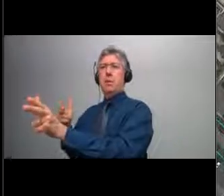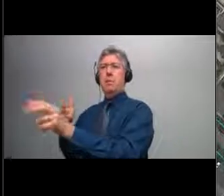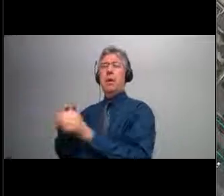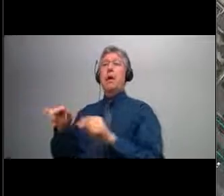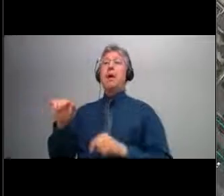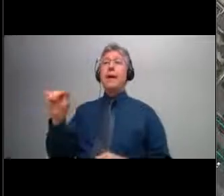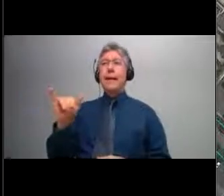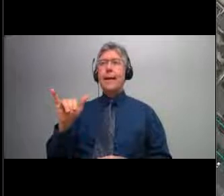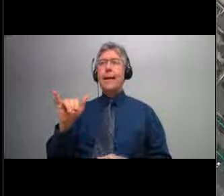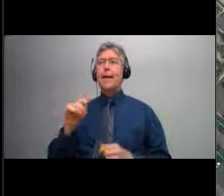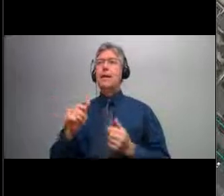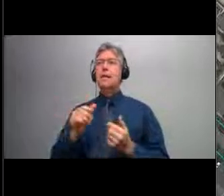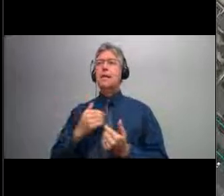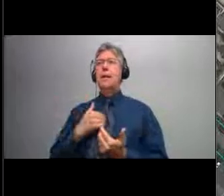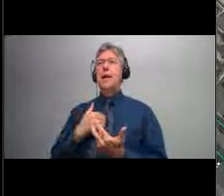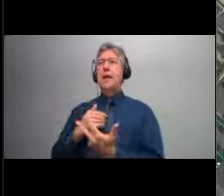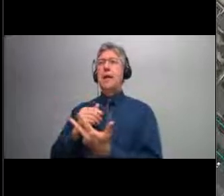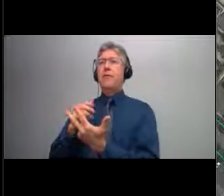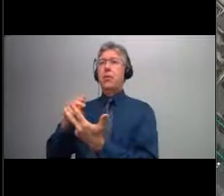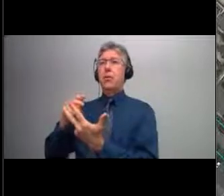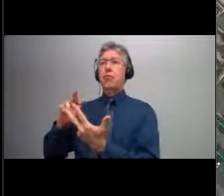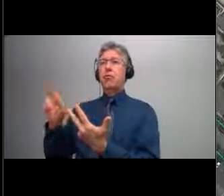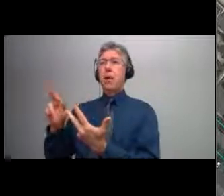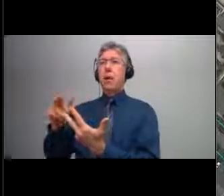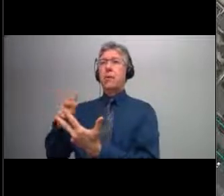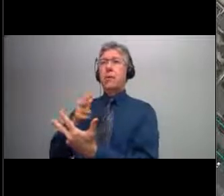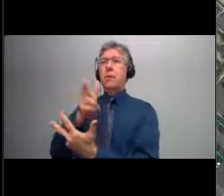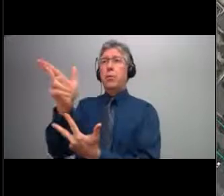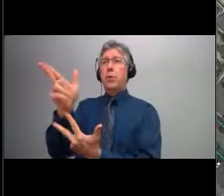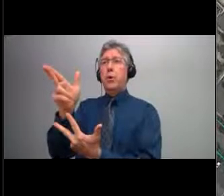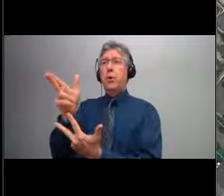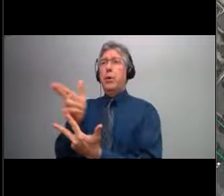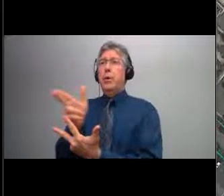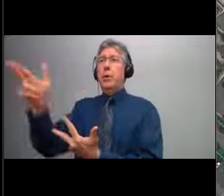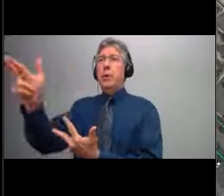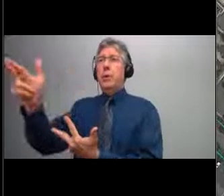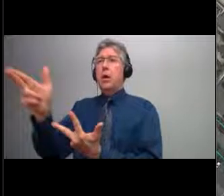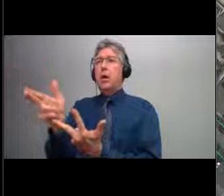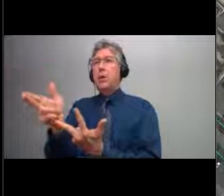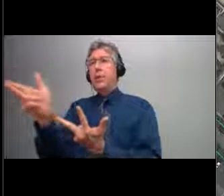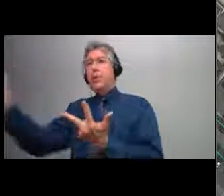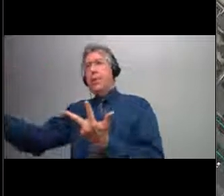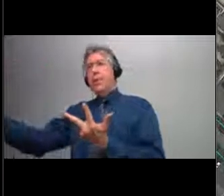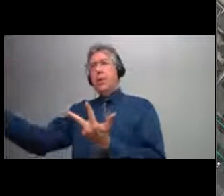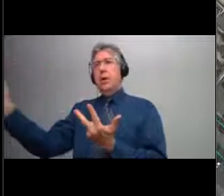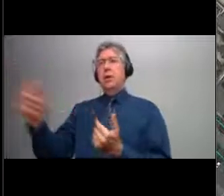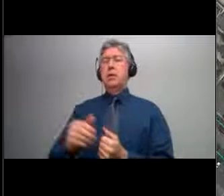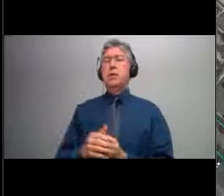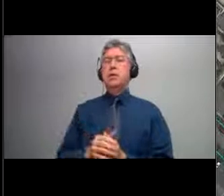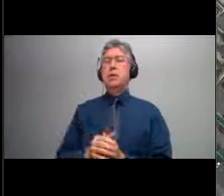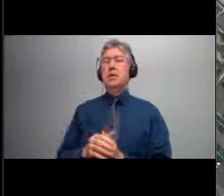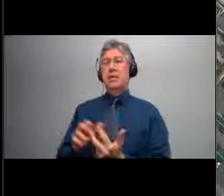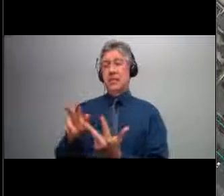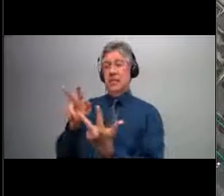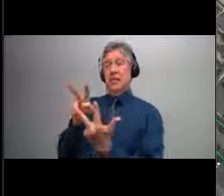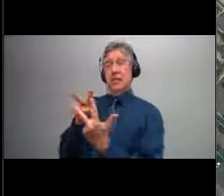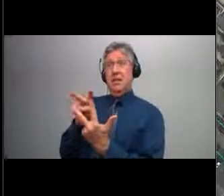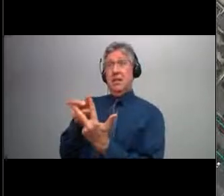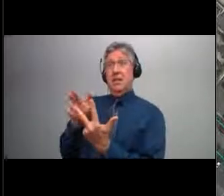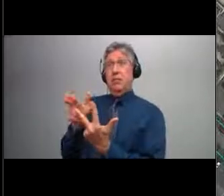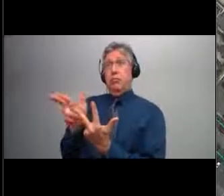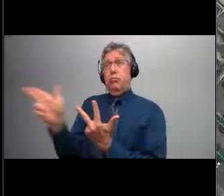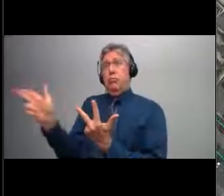to choose from 3 right turn lanes based on their destination, with vehicles accessing the Metro station using the 2 right-hand right